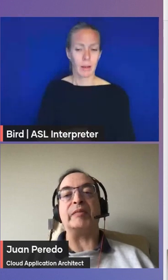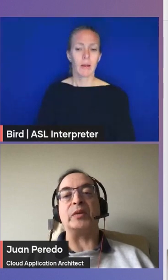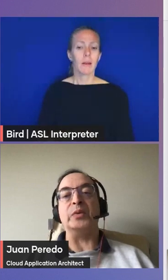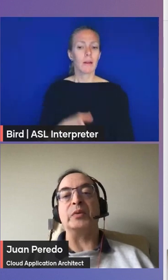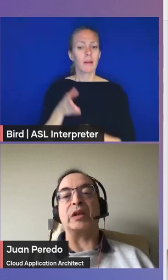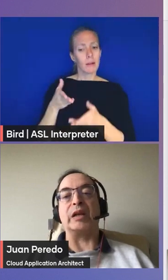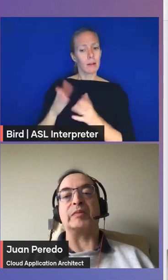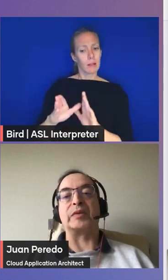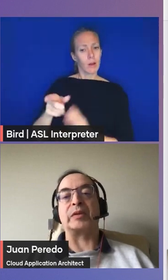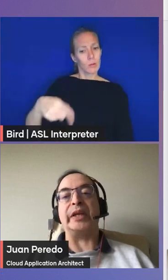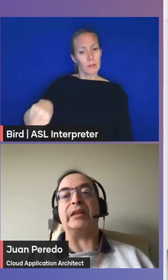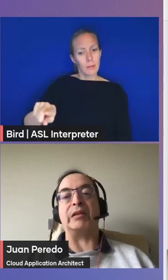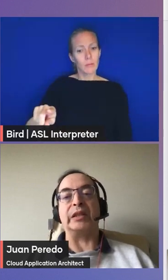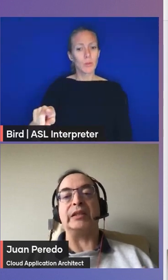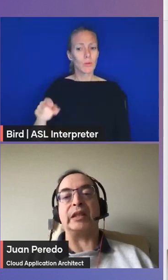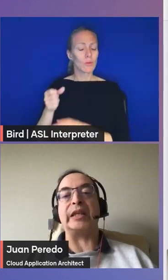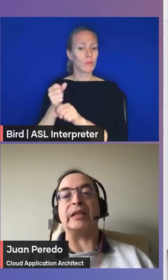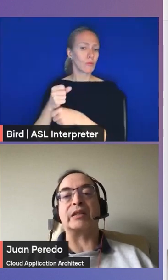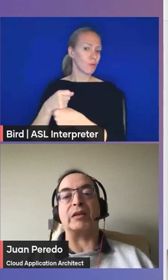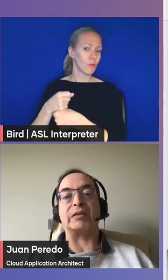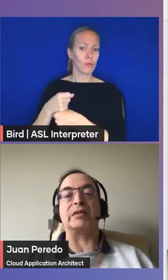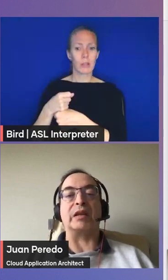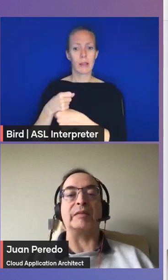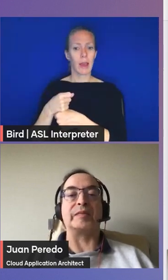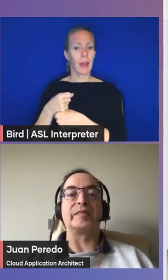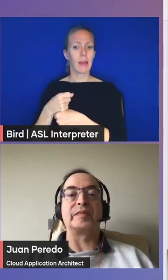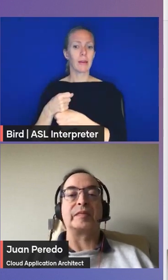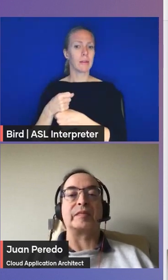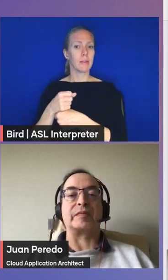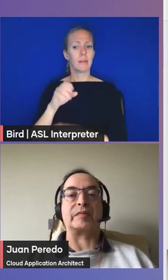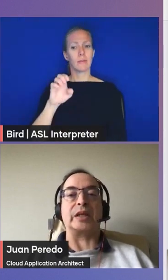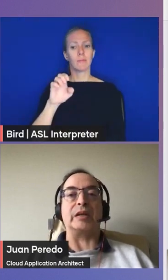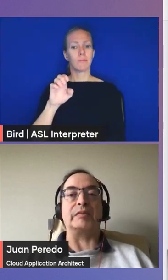allow them to create these EKS clusters